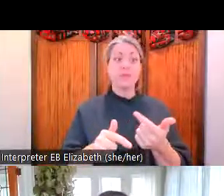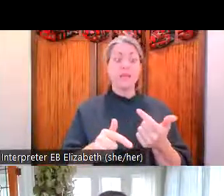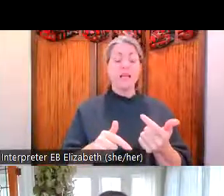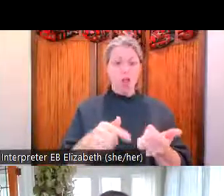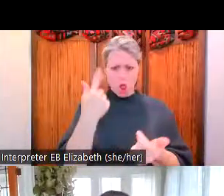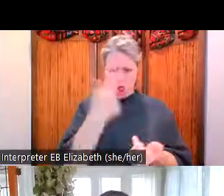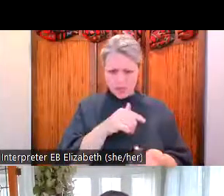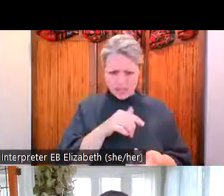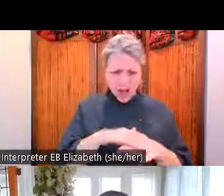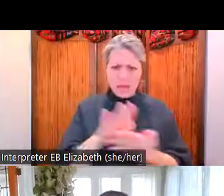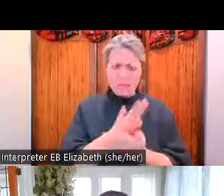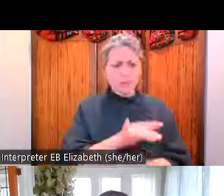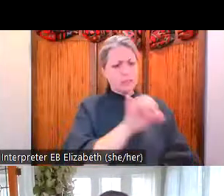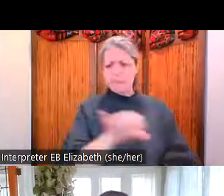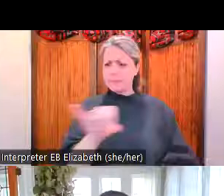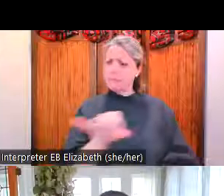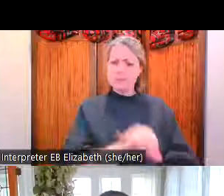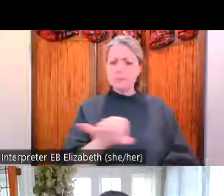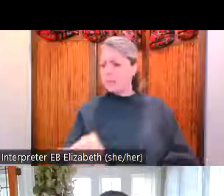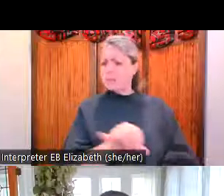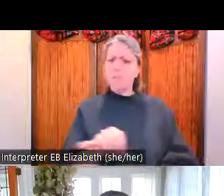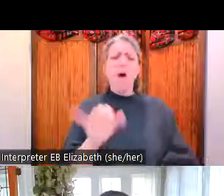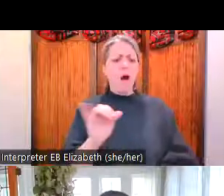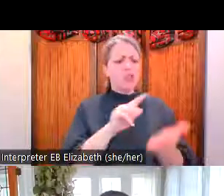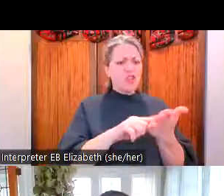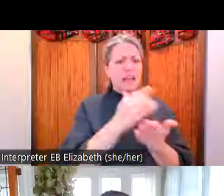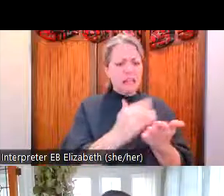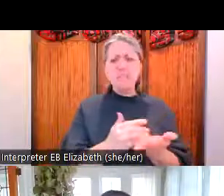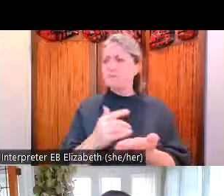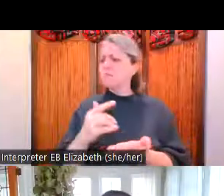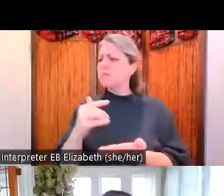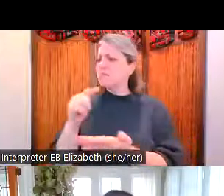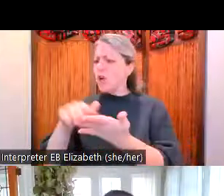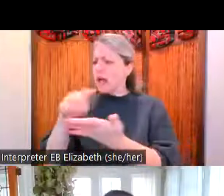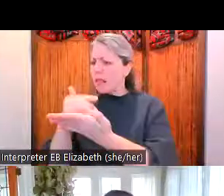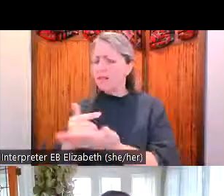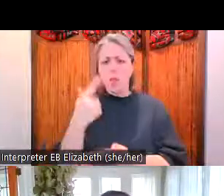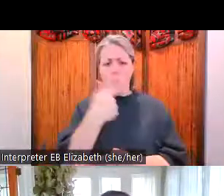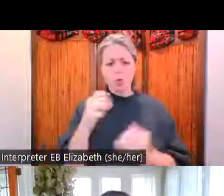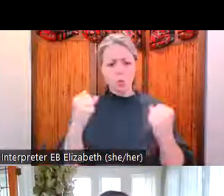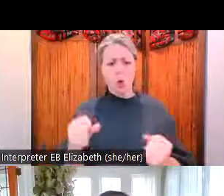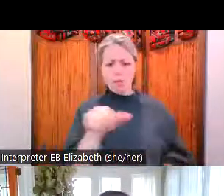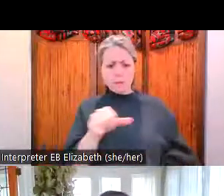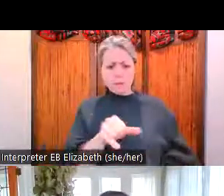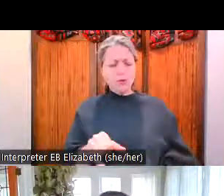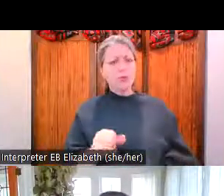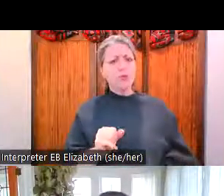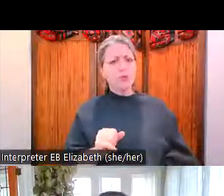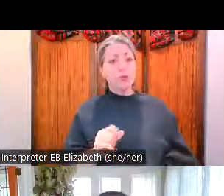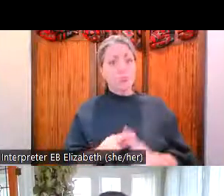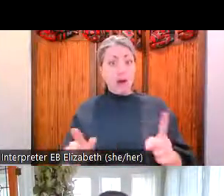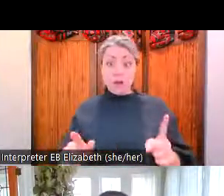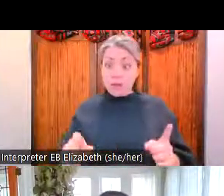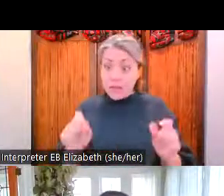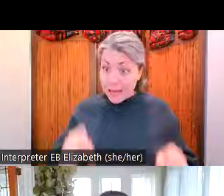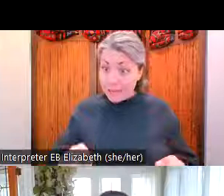and checklist ratings for any one particular child. But in a comprehensive evaluation with a trained professional, they can actually